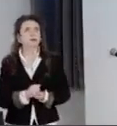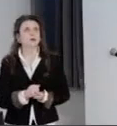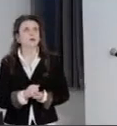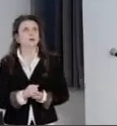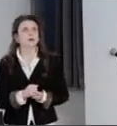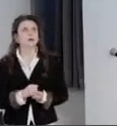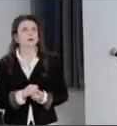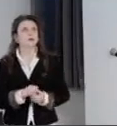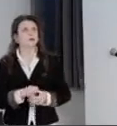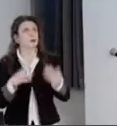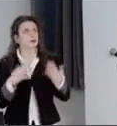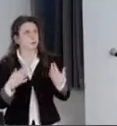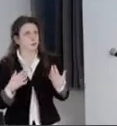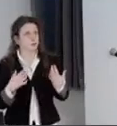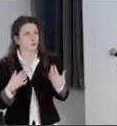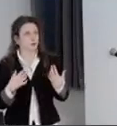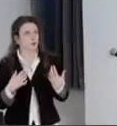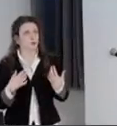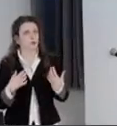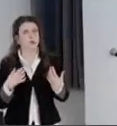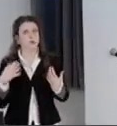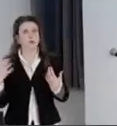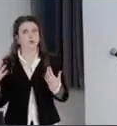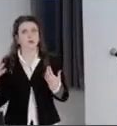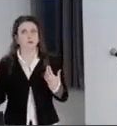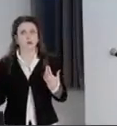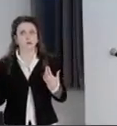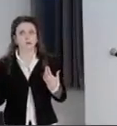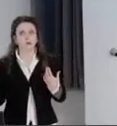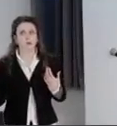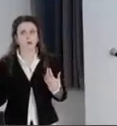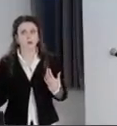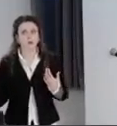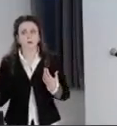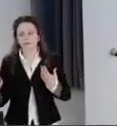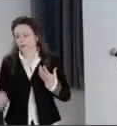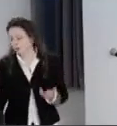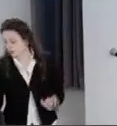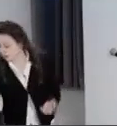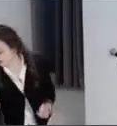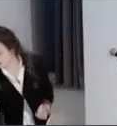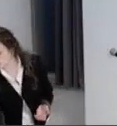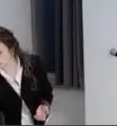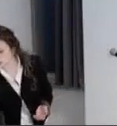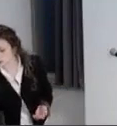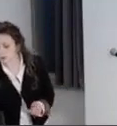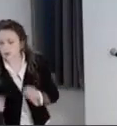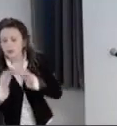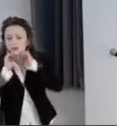you know, in this case, if you have this piece of knowledge, then your aesthetic experience would then be